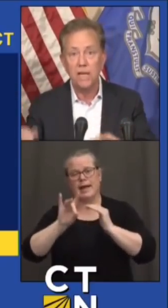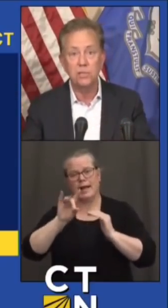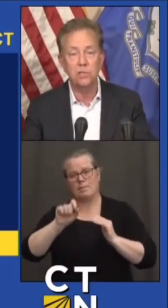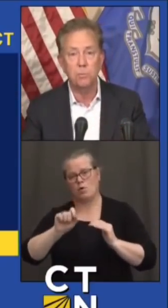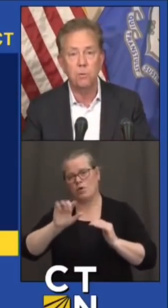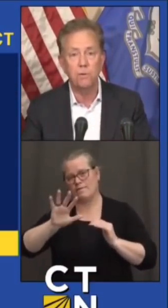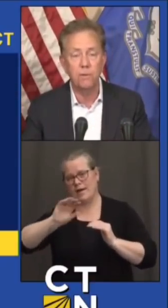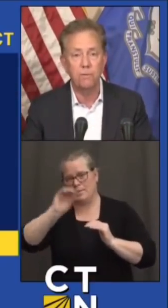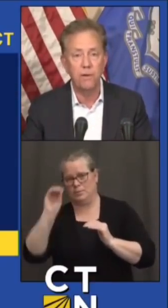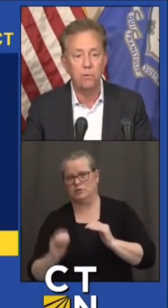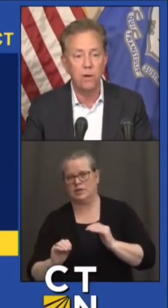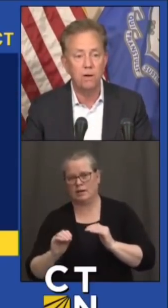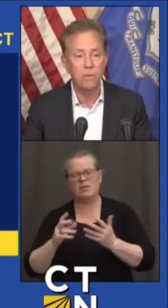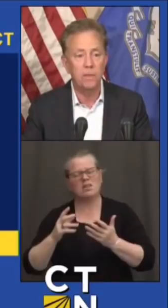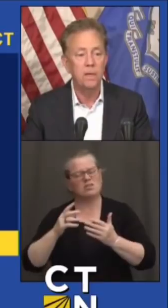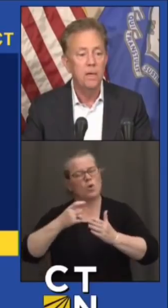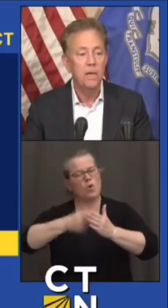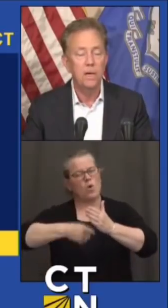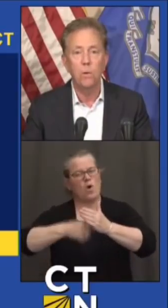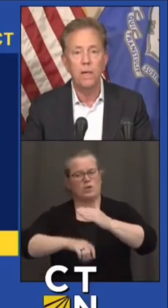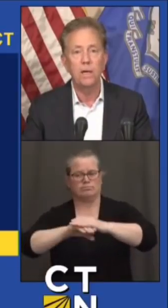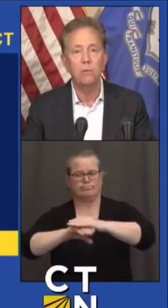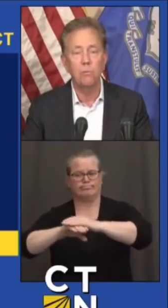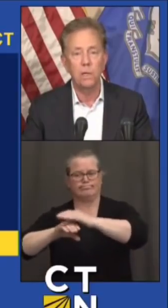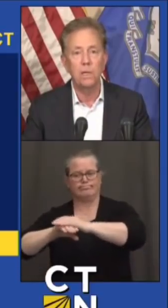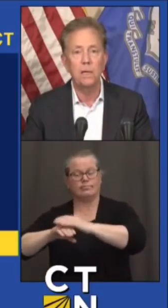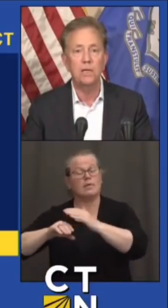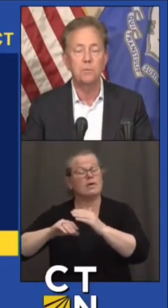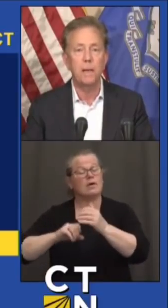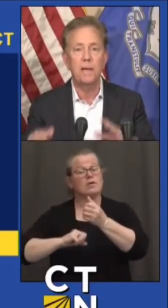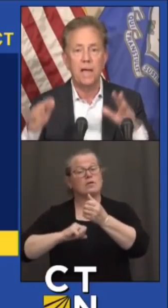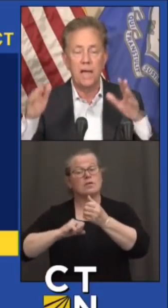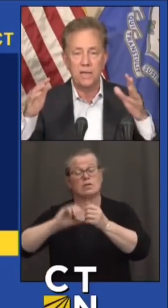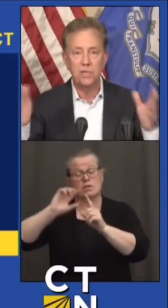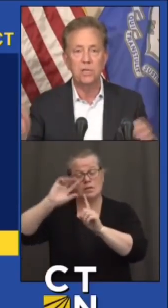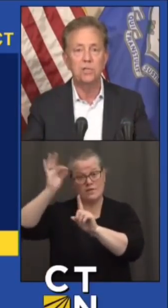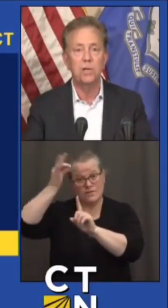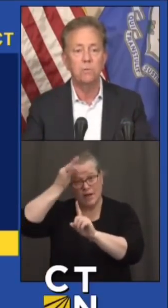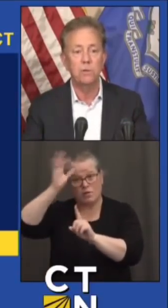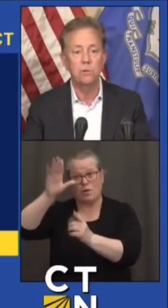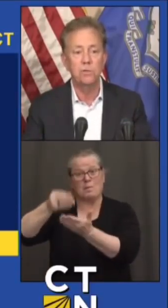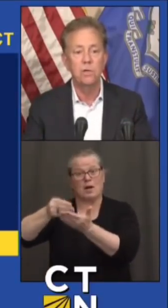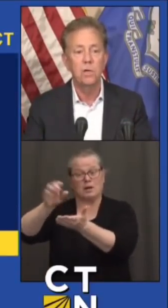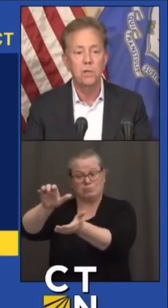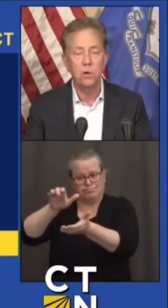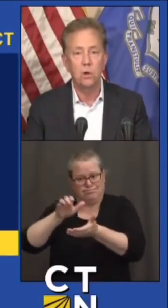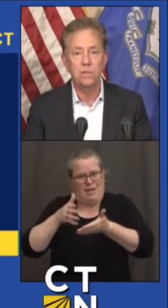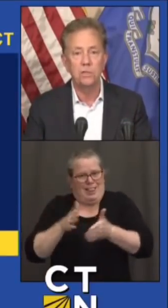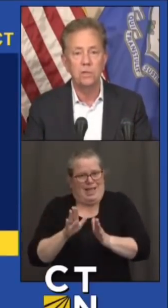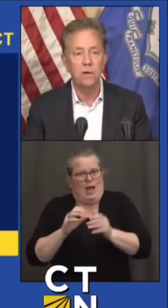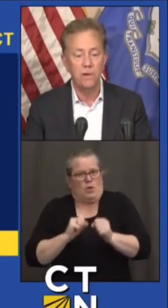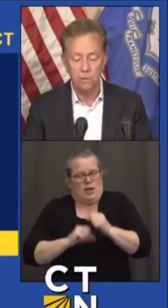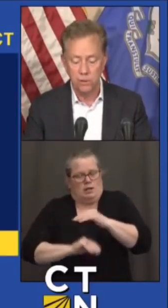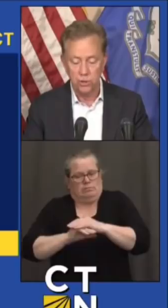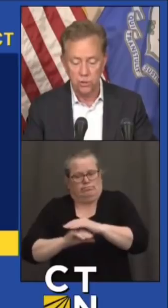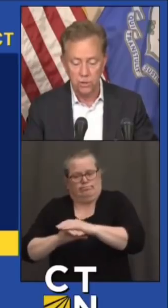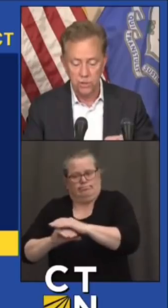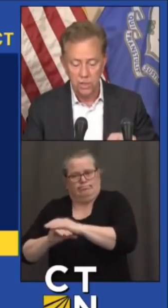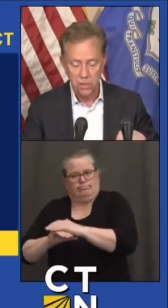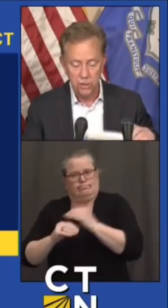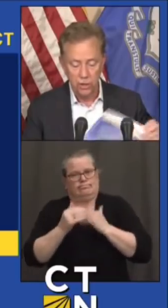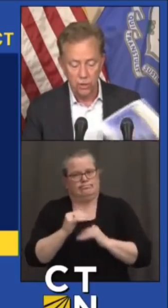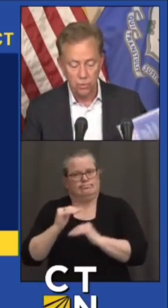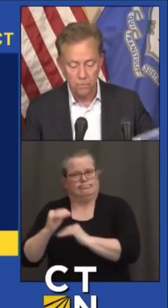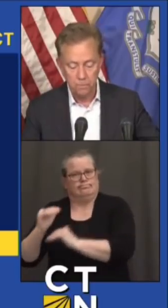expenses, thanks to support from the federal government, in a way that can really expand access and reduce the cost of health